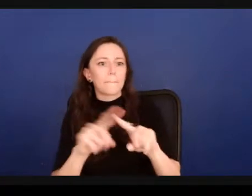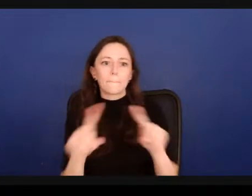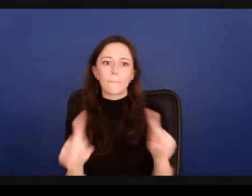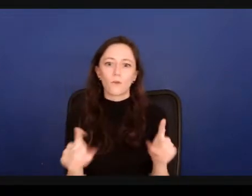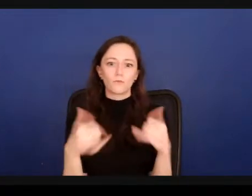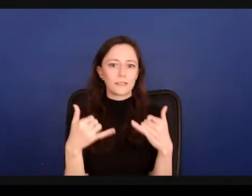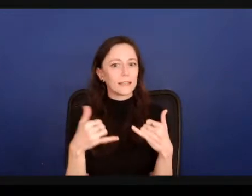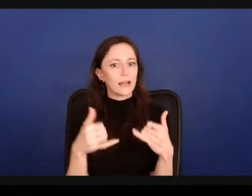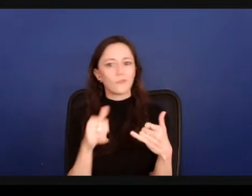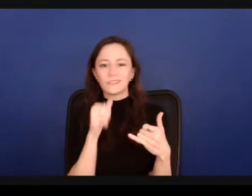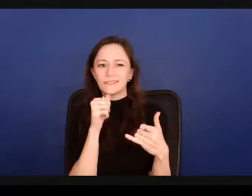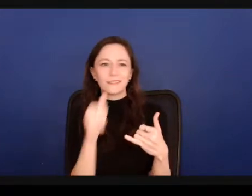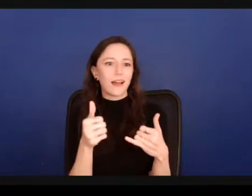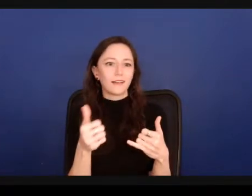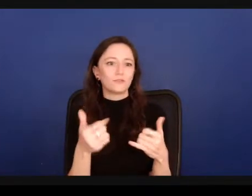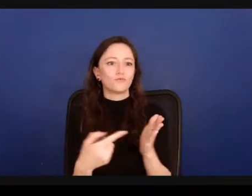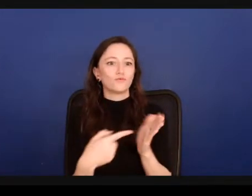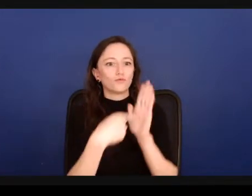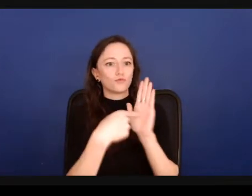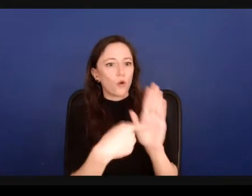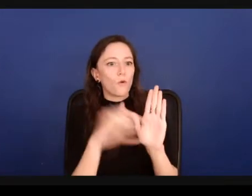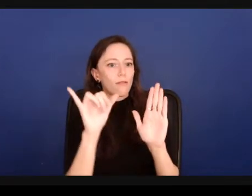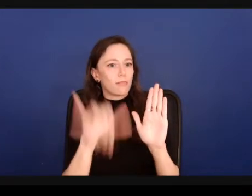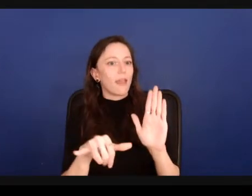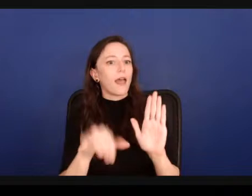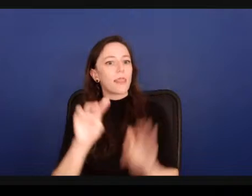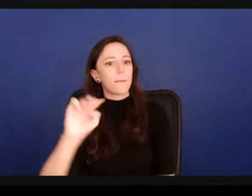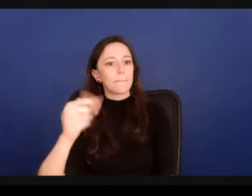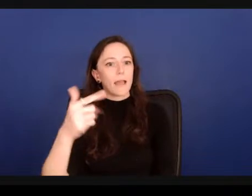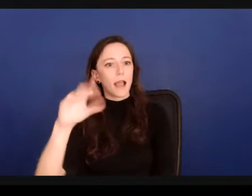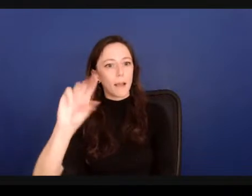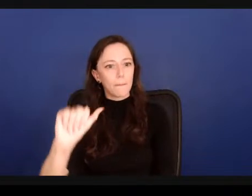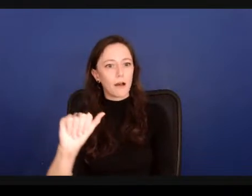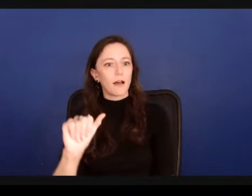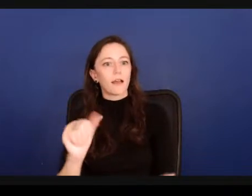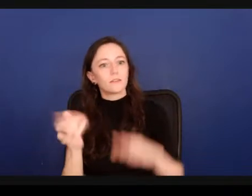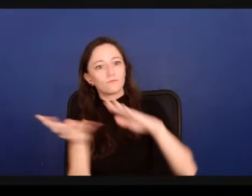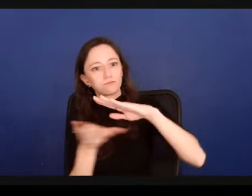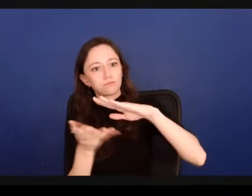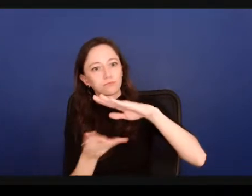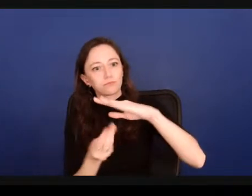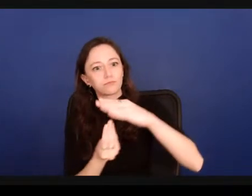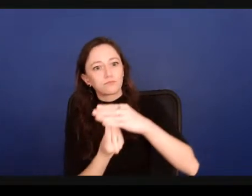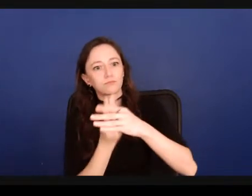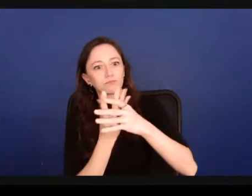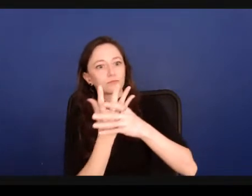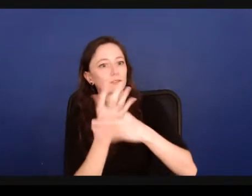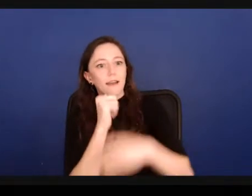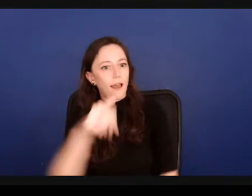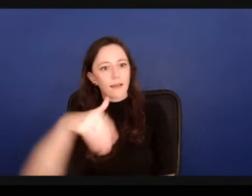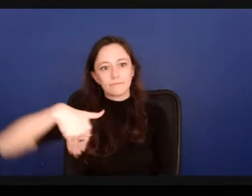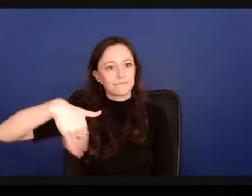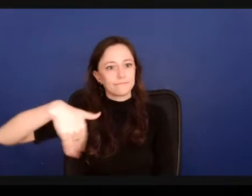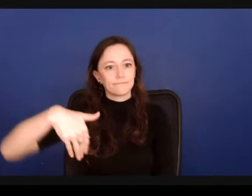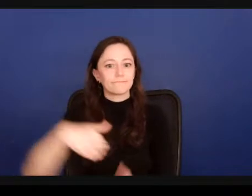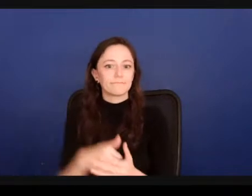would suggest magma is moving toward the surface at this time. So that was their short-term